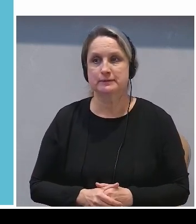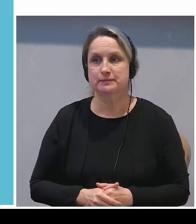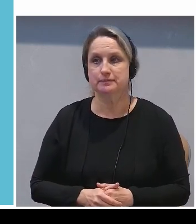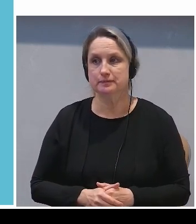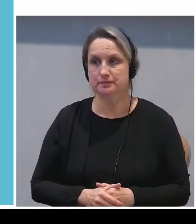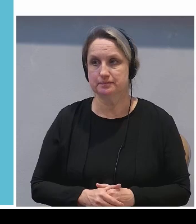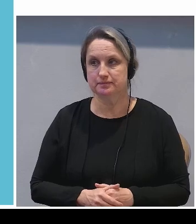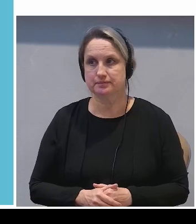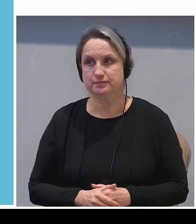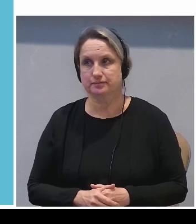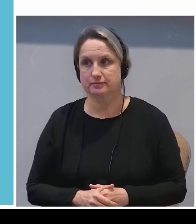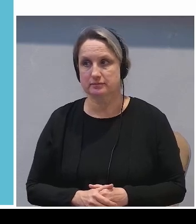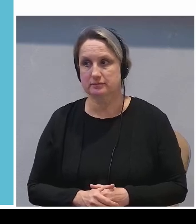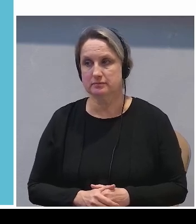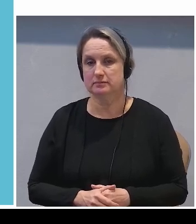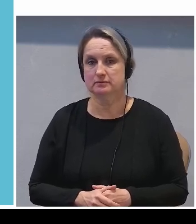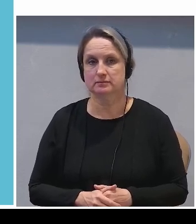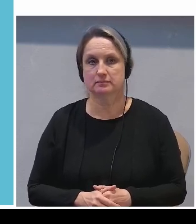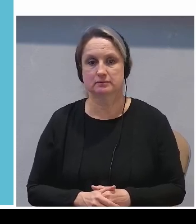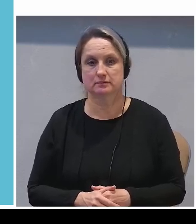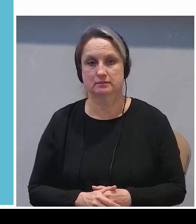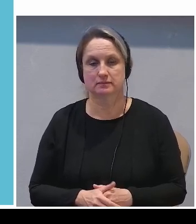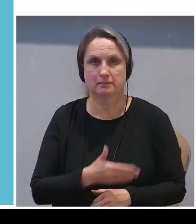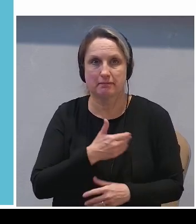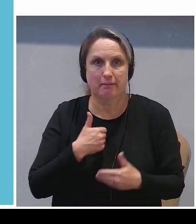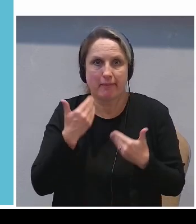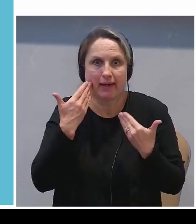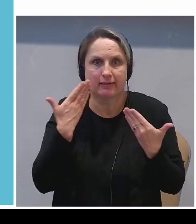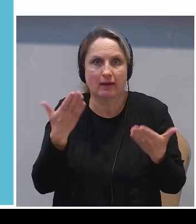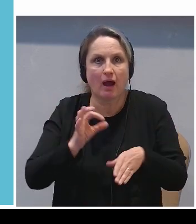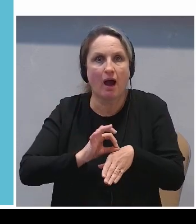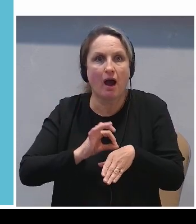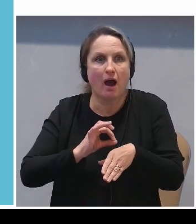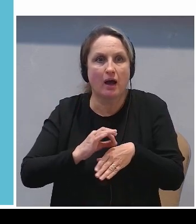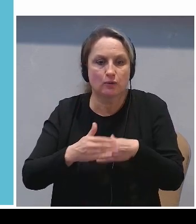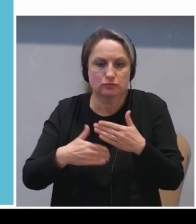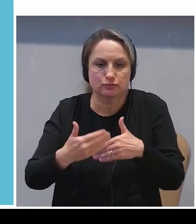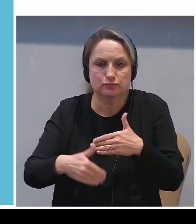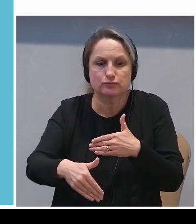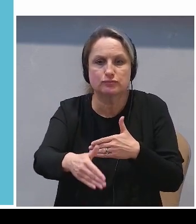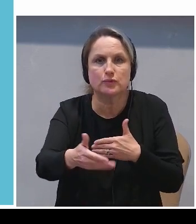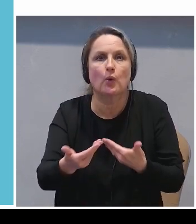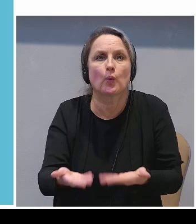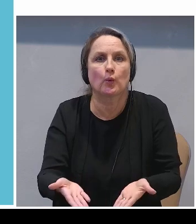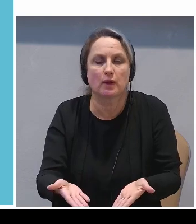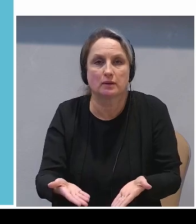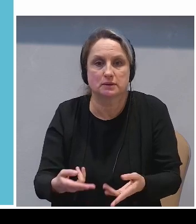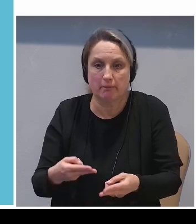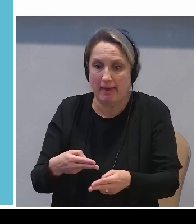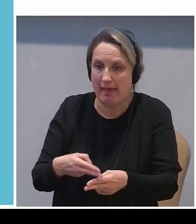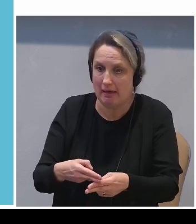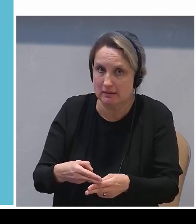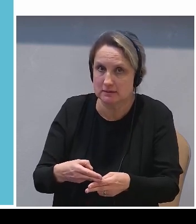intervention, you just follow the patient through the time, and then you know how the disease progressed to make then a good design in the clinical